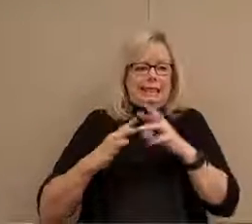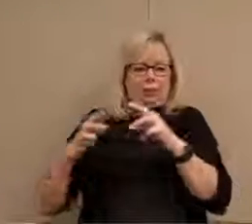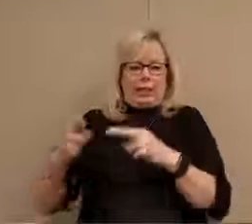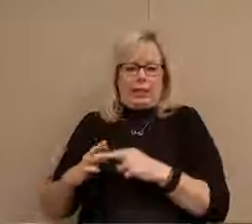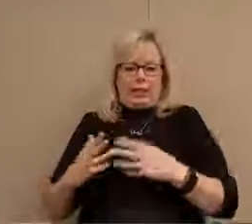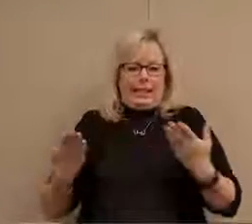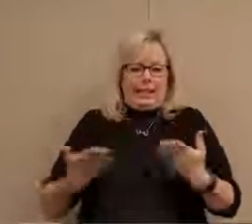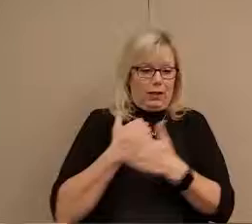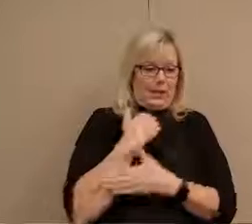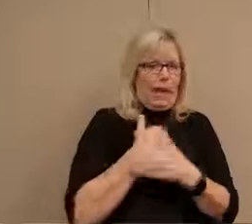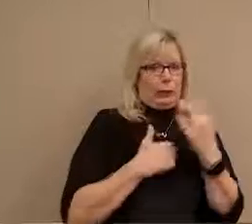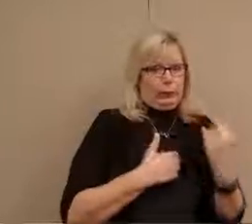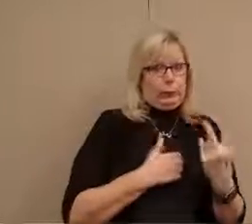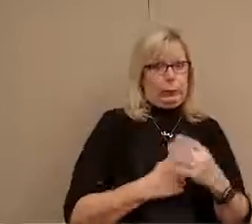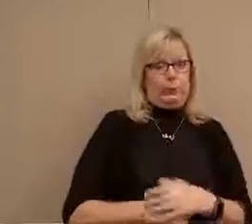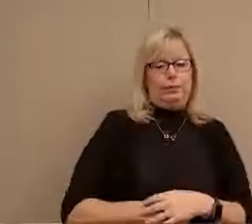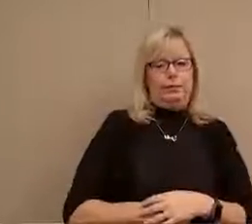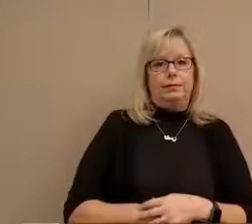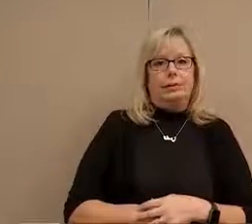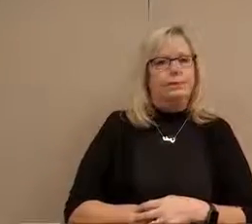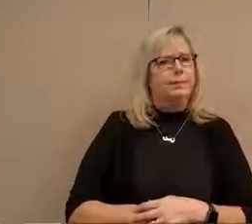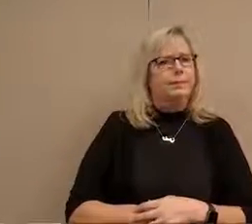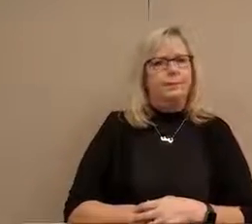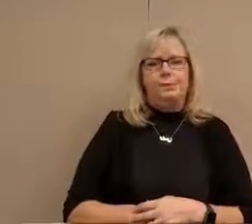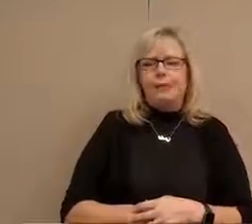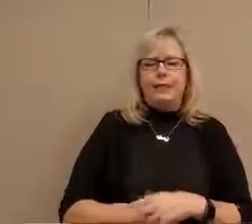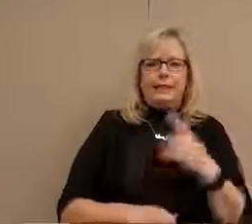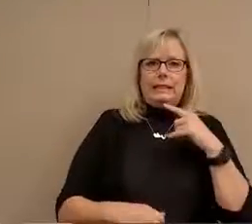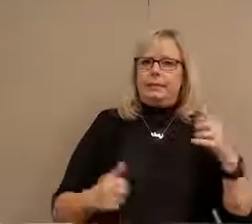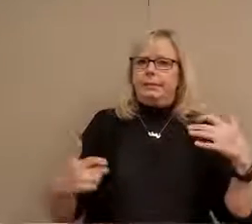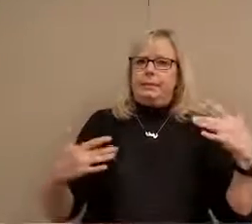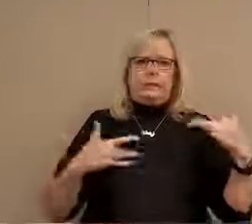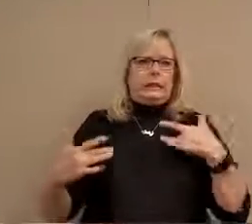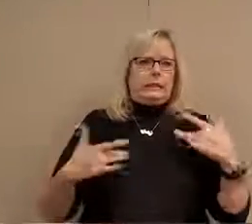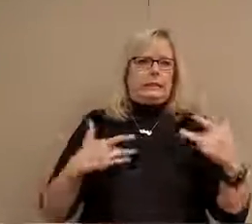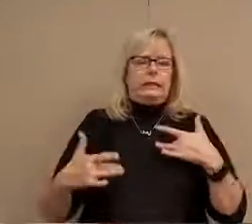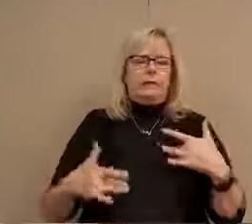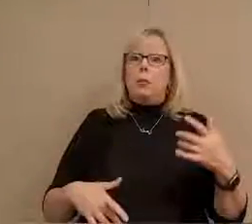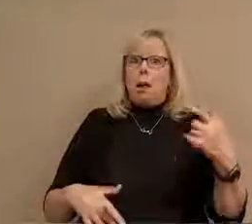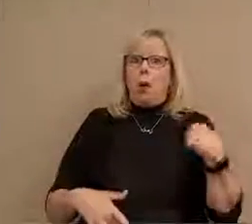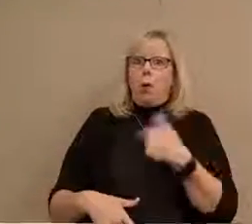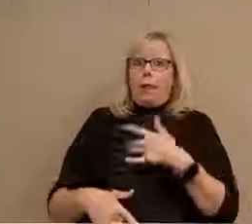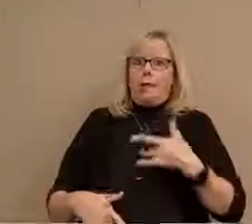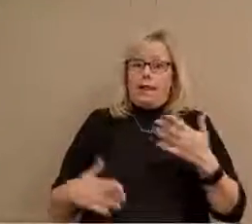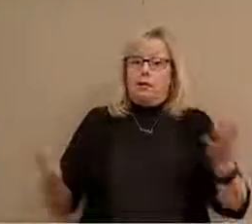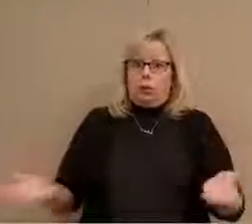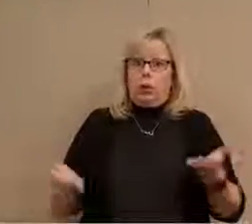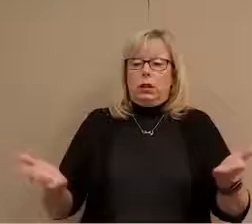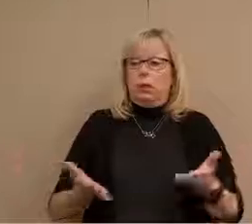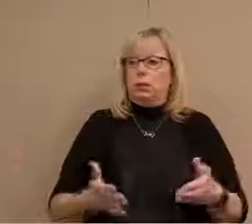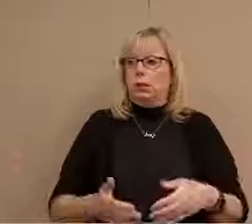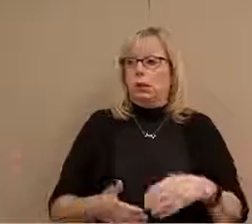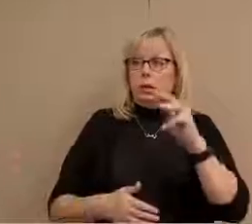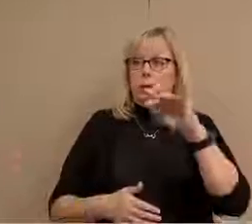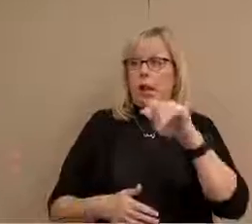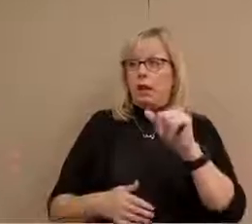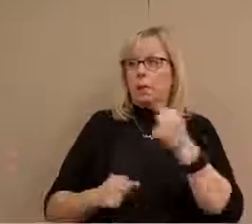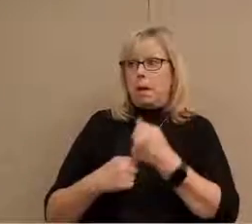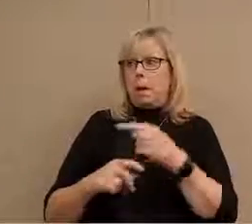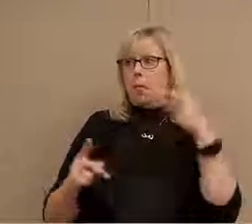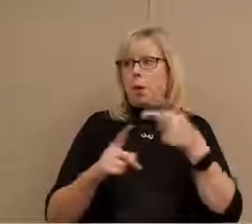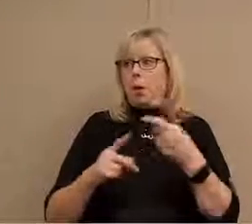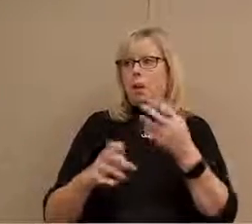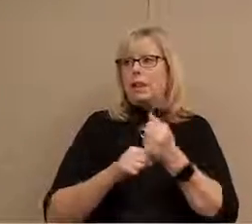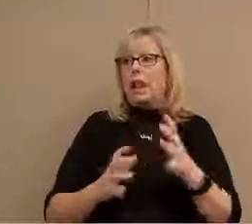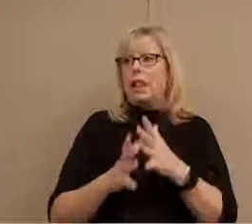2 here in the county. It's just, it's alarming. But we are encouraged. Mila made the point that we're